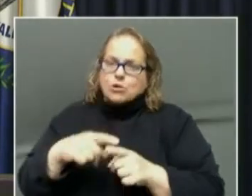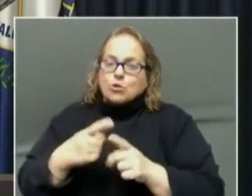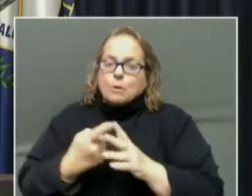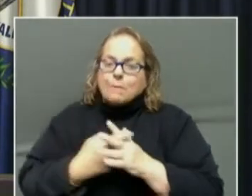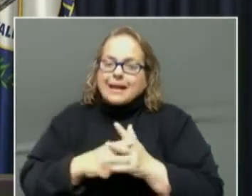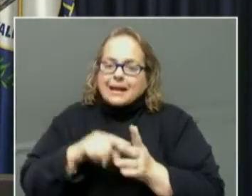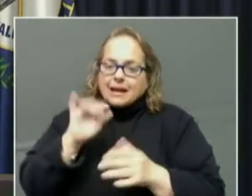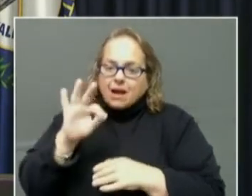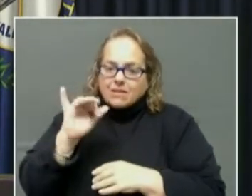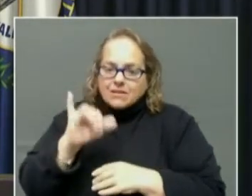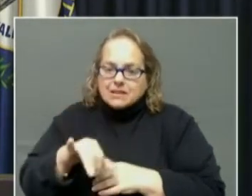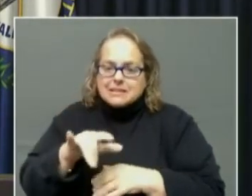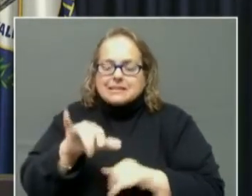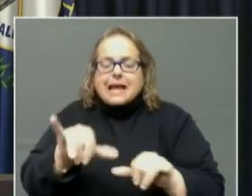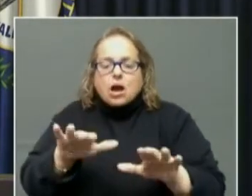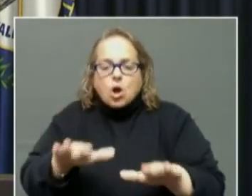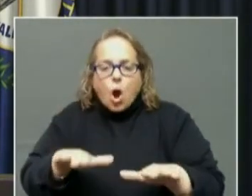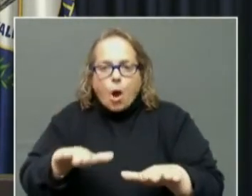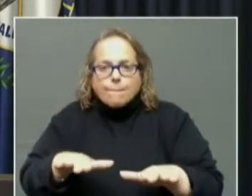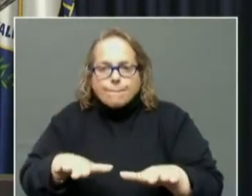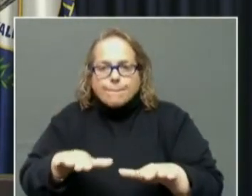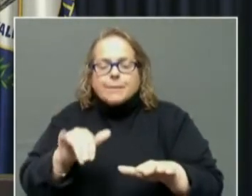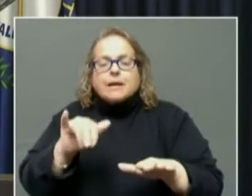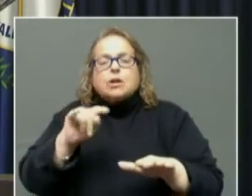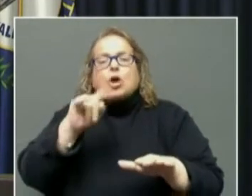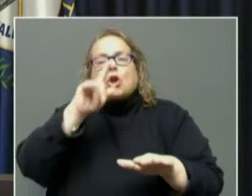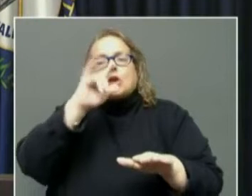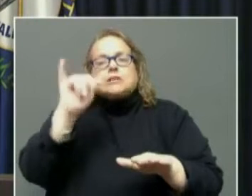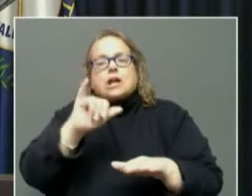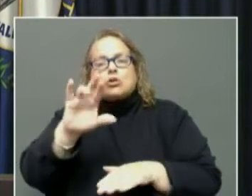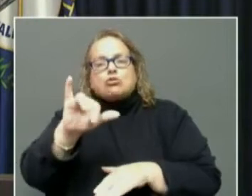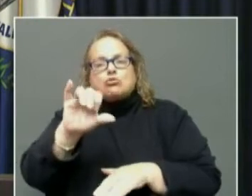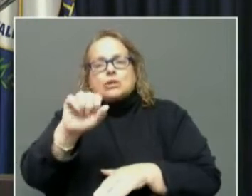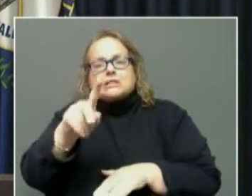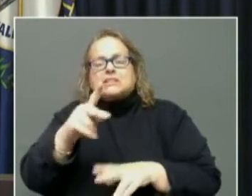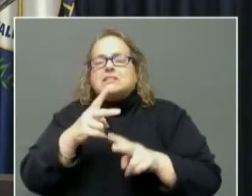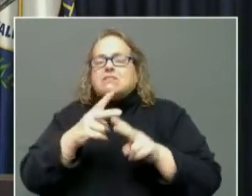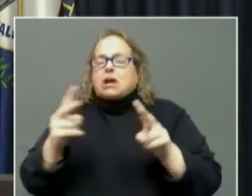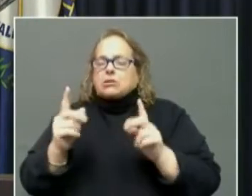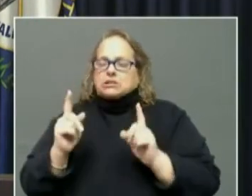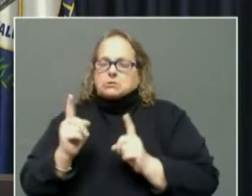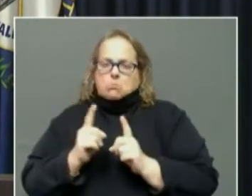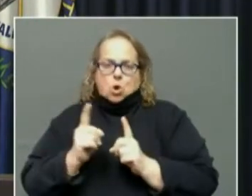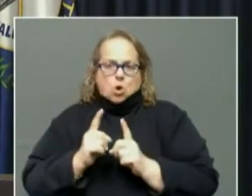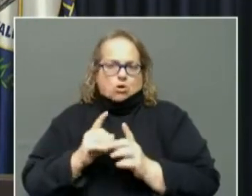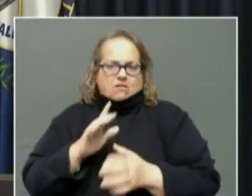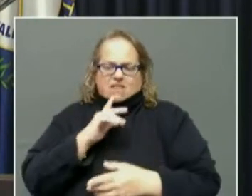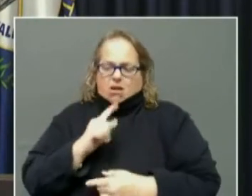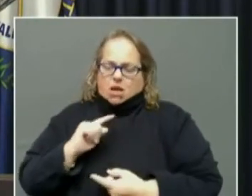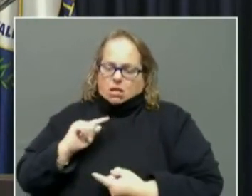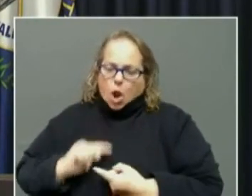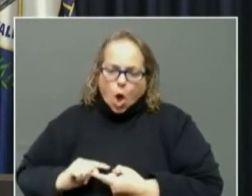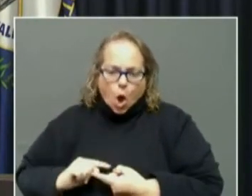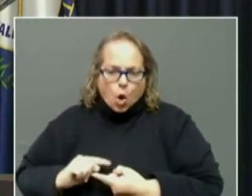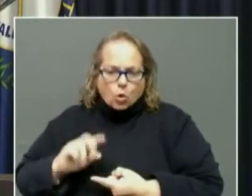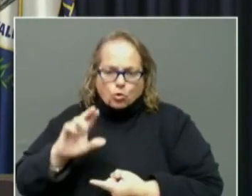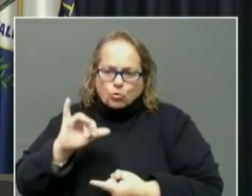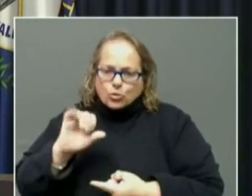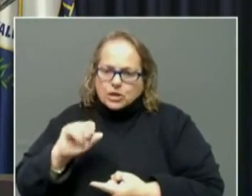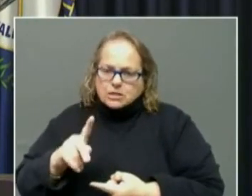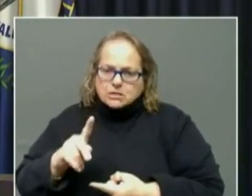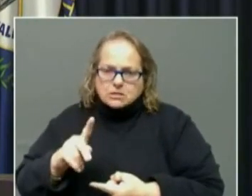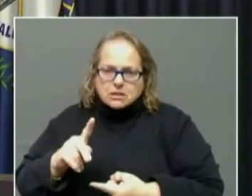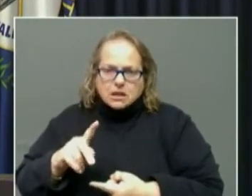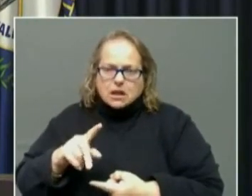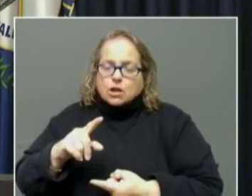calm. It looks like the risk here is very, very small versus the really significant risk of being harmed by